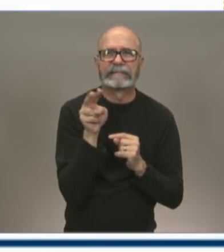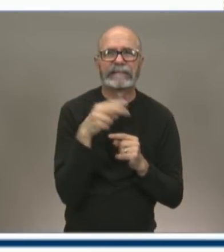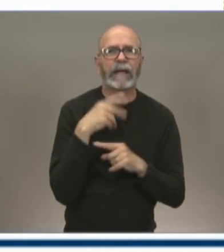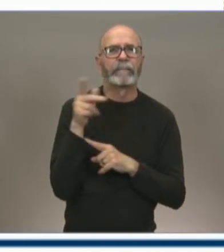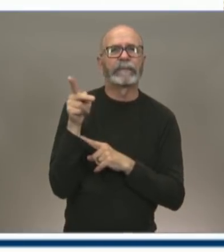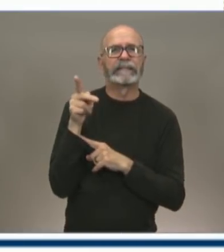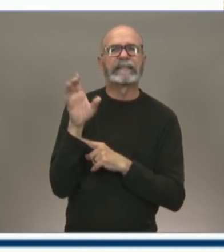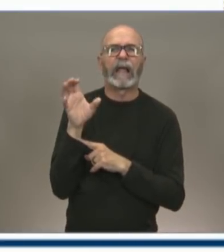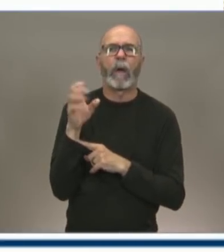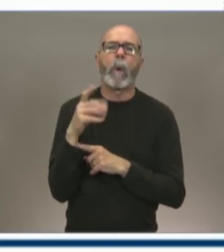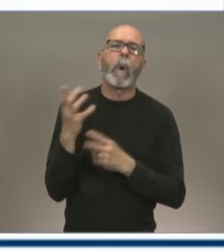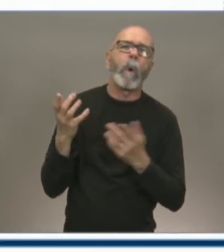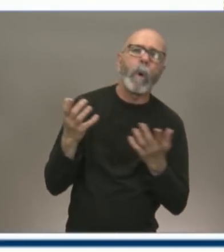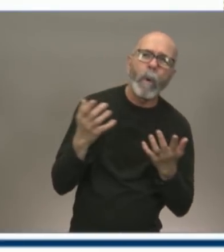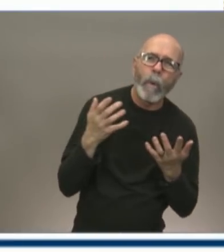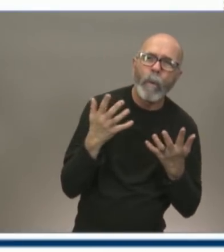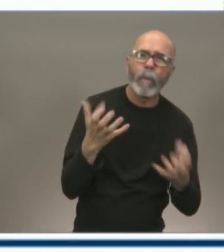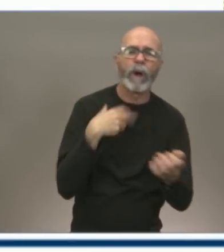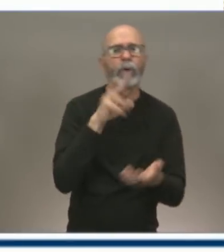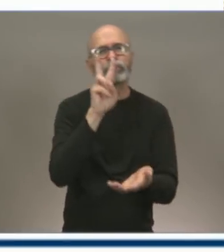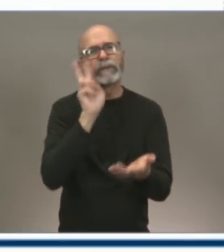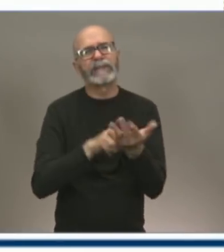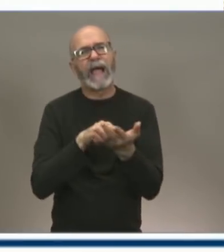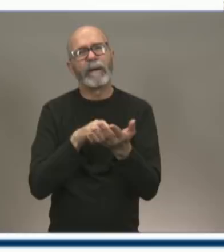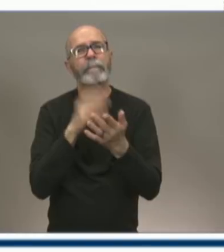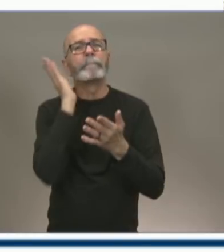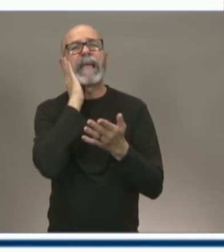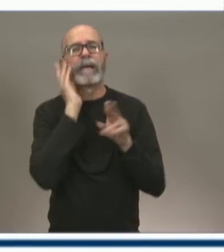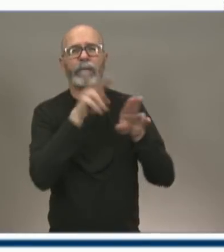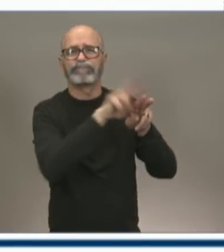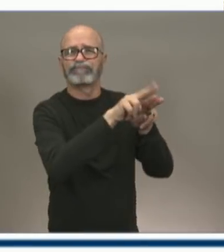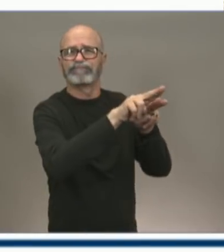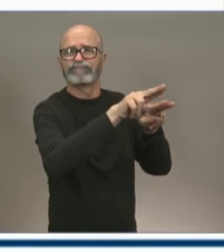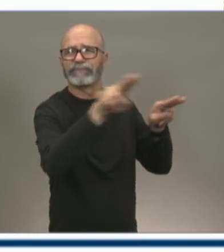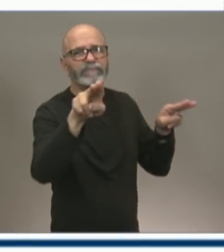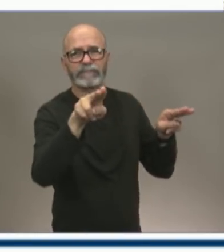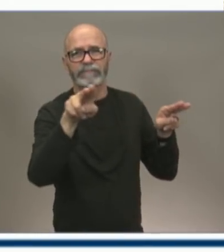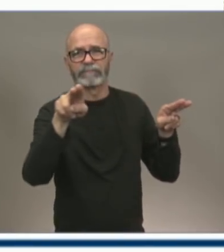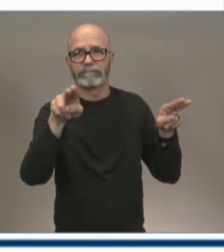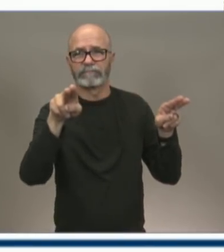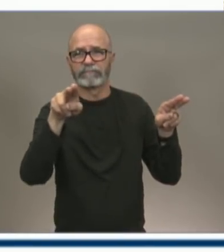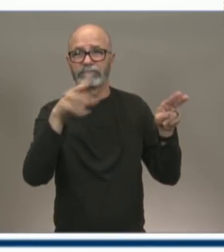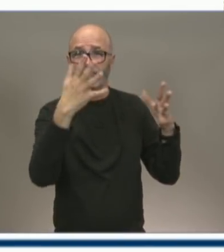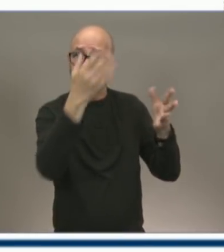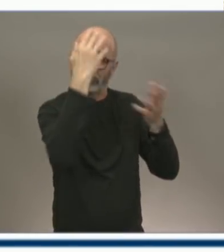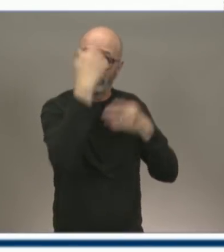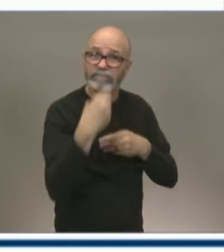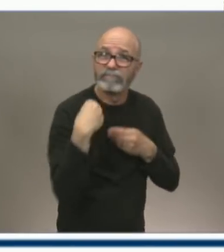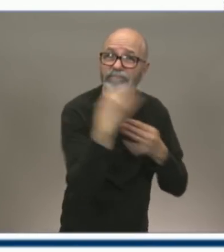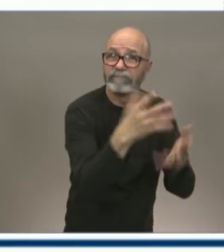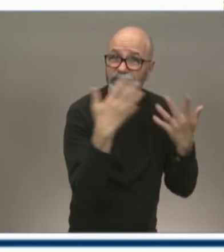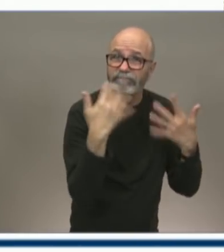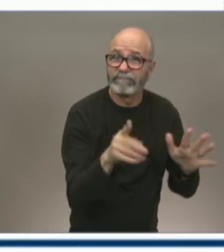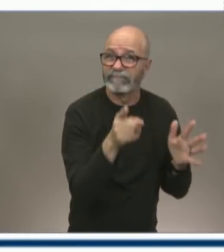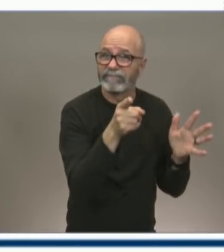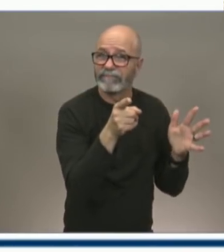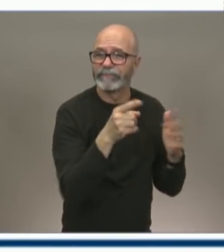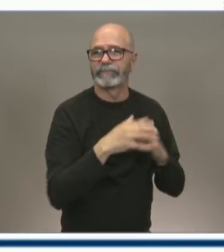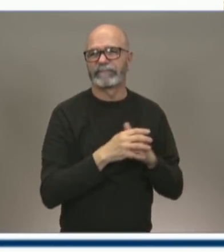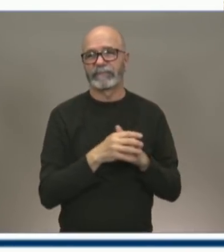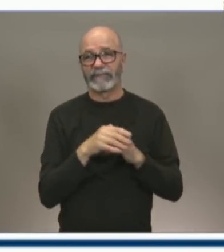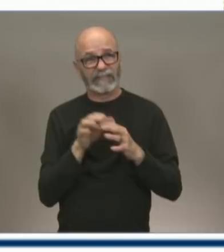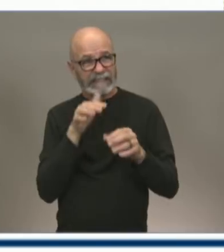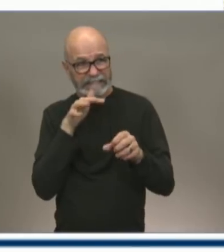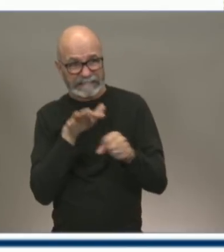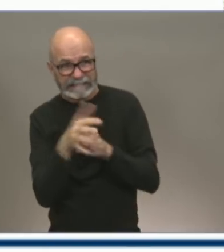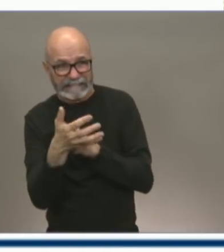beds. With this announcement, are we treading water? Are we getting? Is there improvement? Is it not enough? What are your thoughts